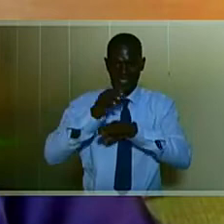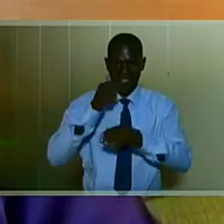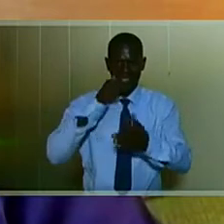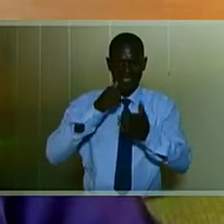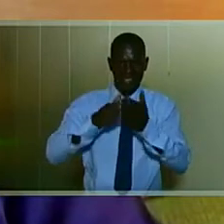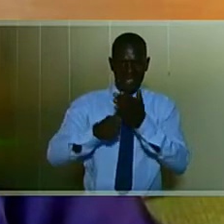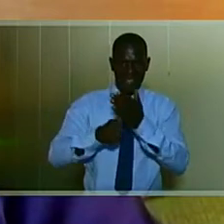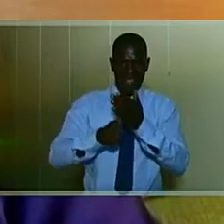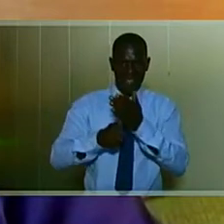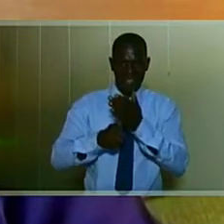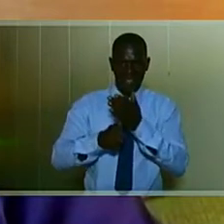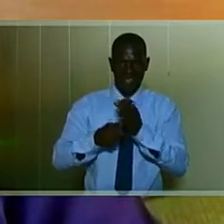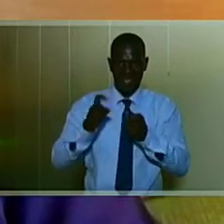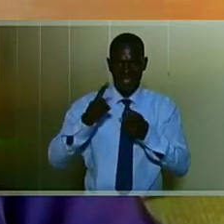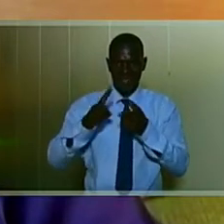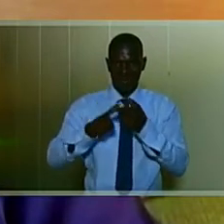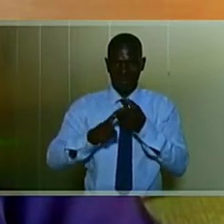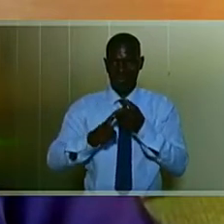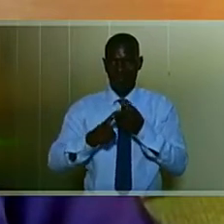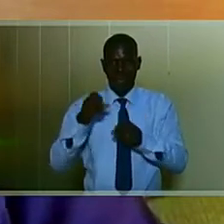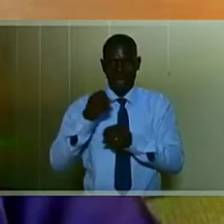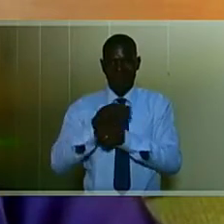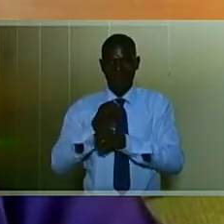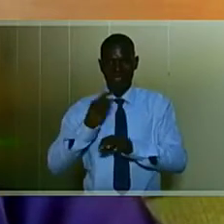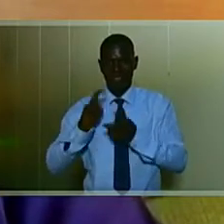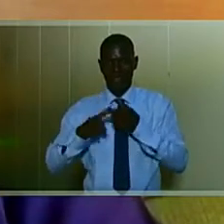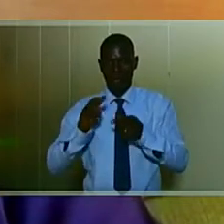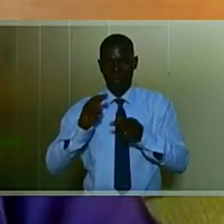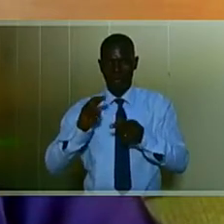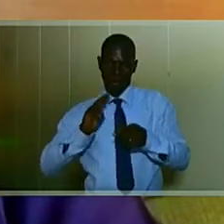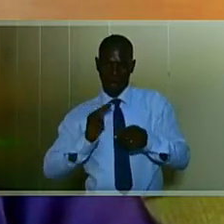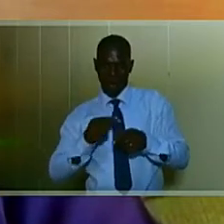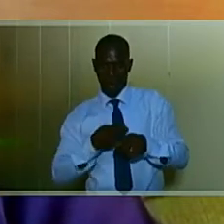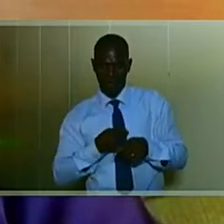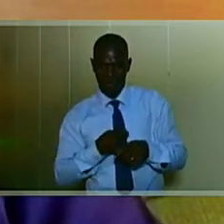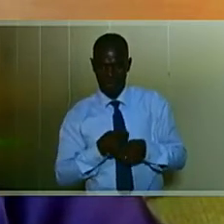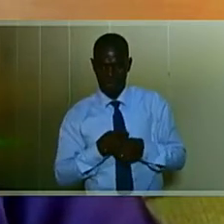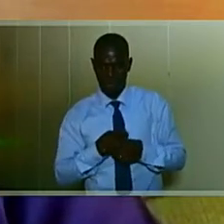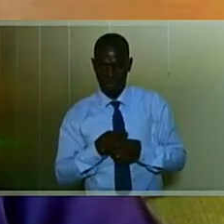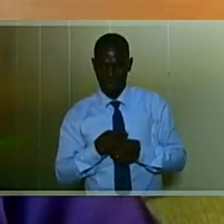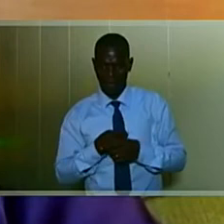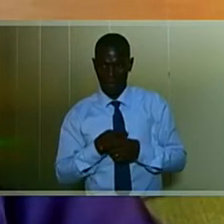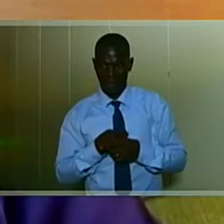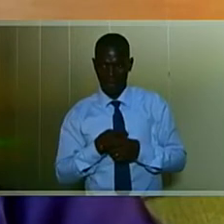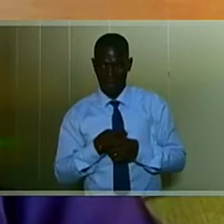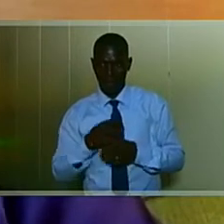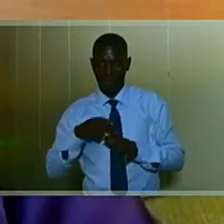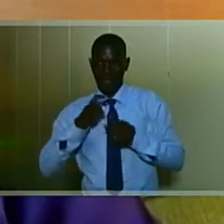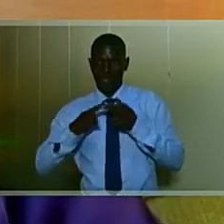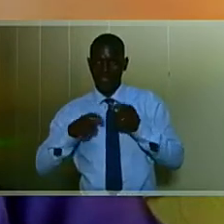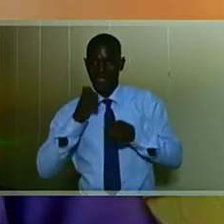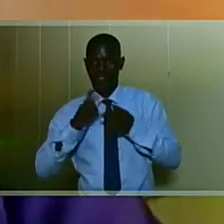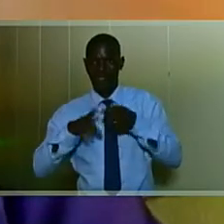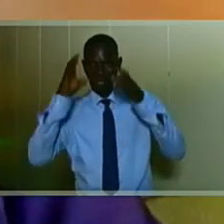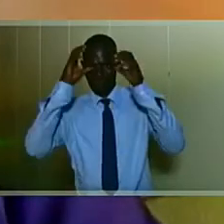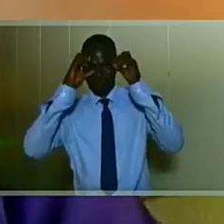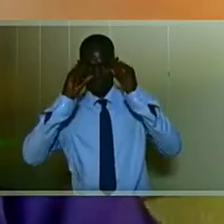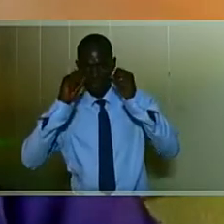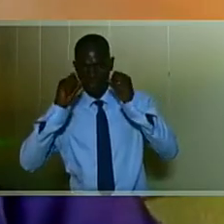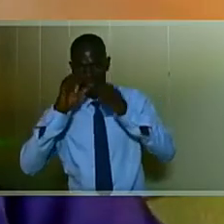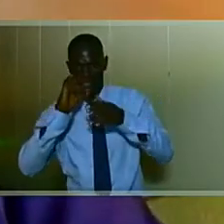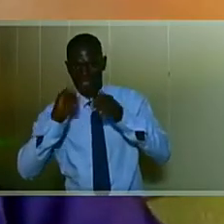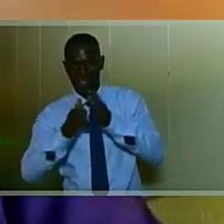to convince us to reconsider our decision. Knowing by assent of Mr. President, being somebody who is usually, I mean, very